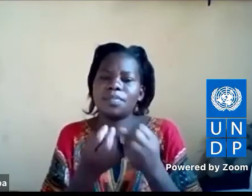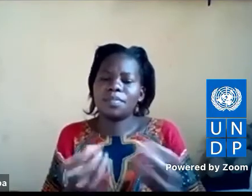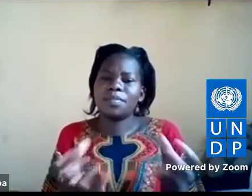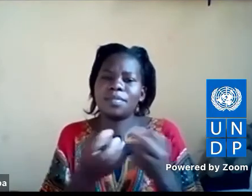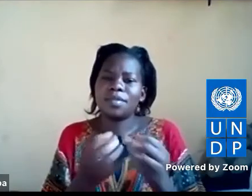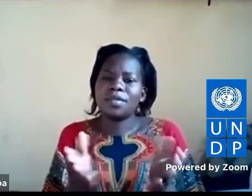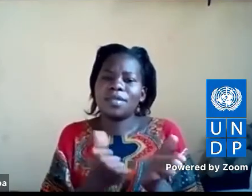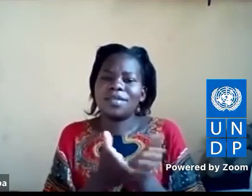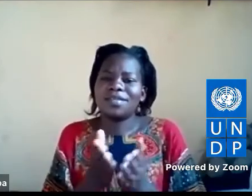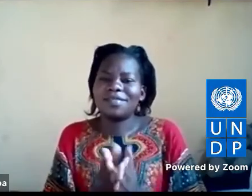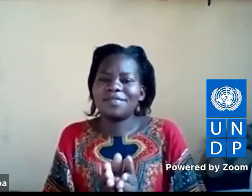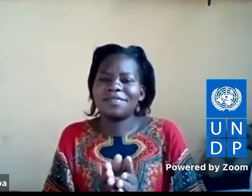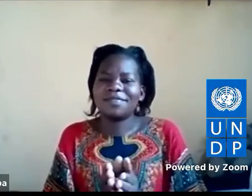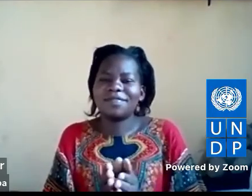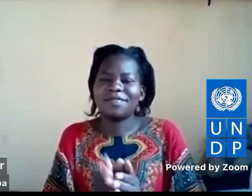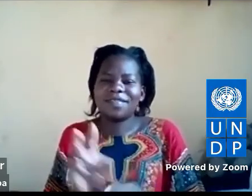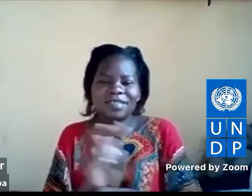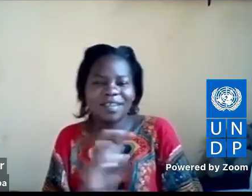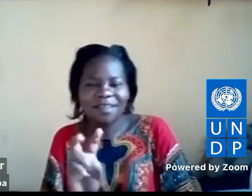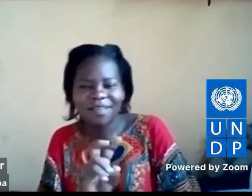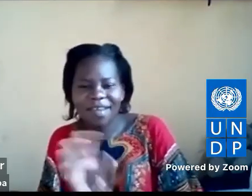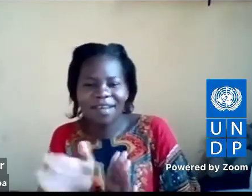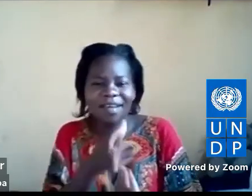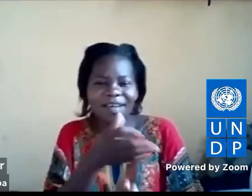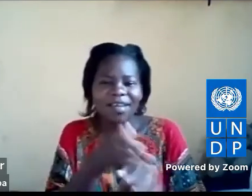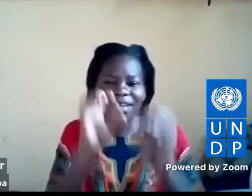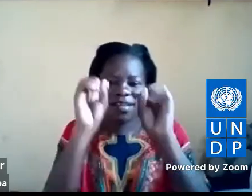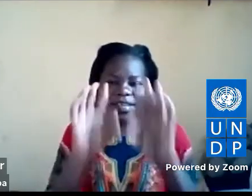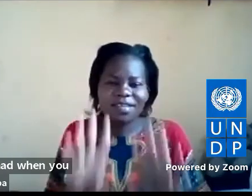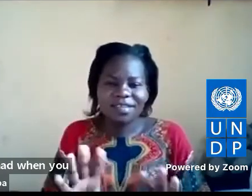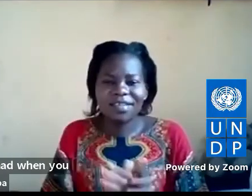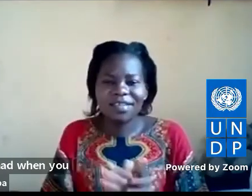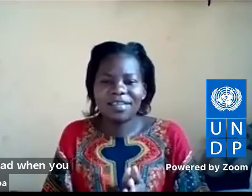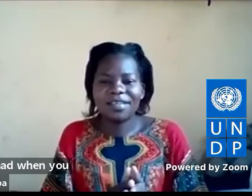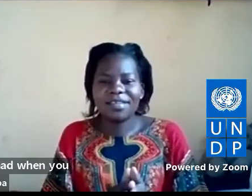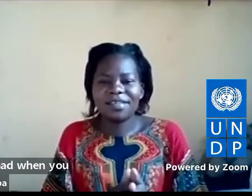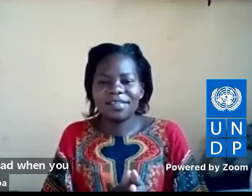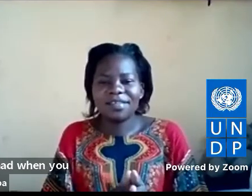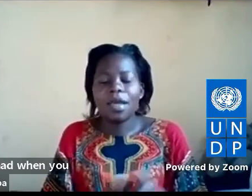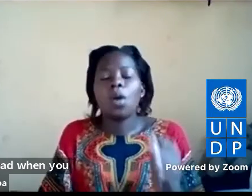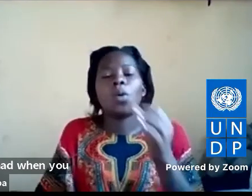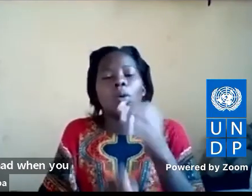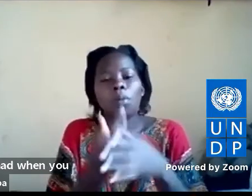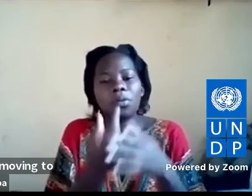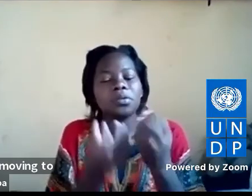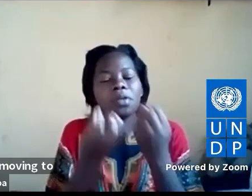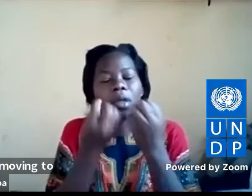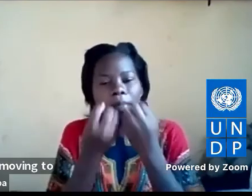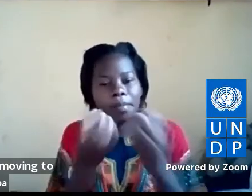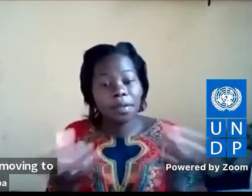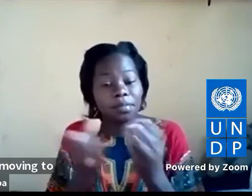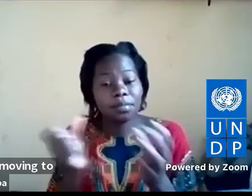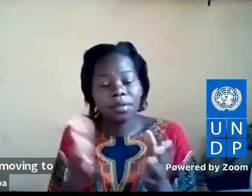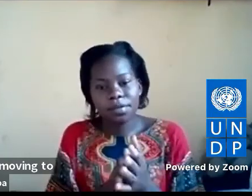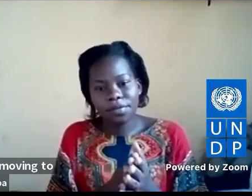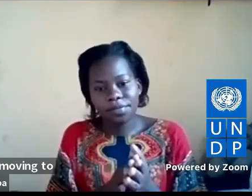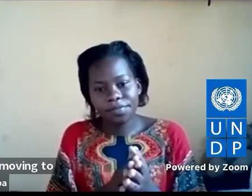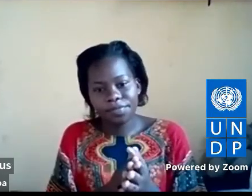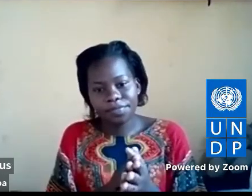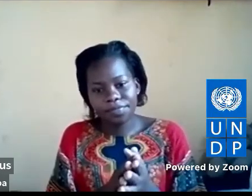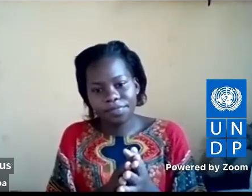surveyors, guides, teachers. You had Tony talk about all these opportunities that are moving to Hoima, and I think even Dennis alluded to it.